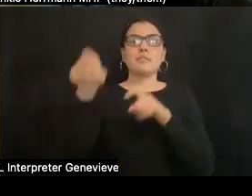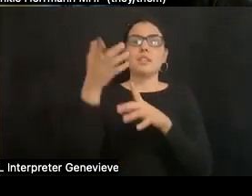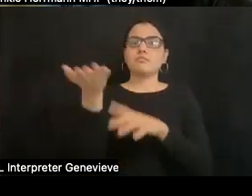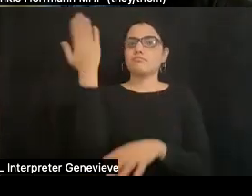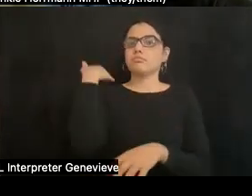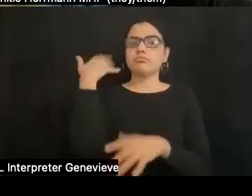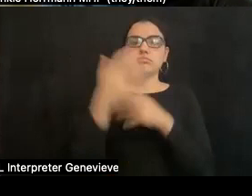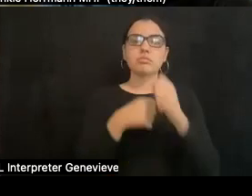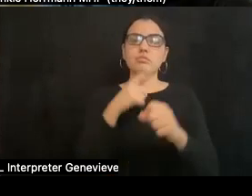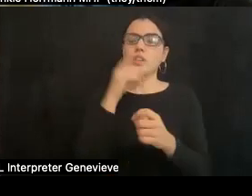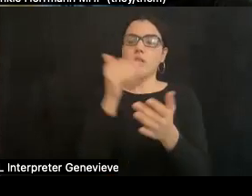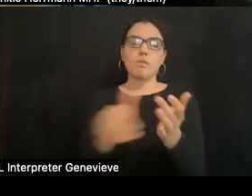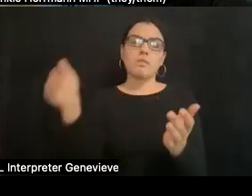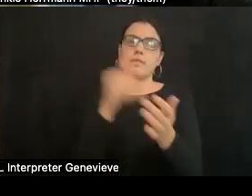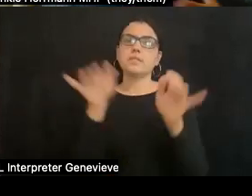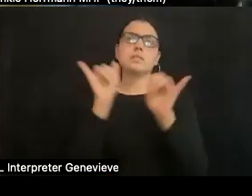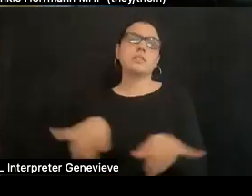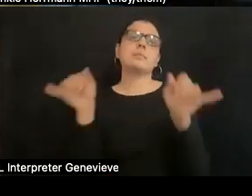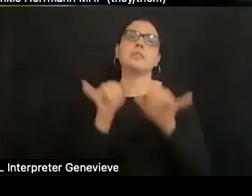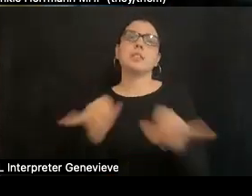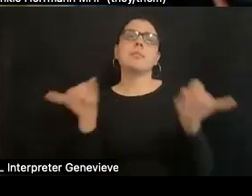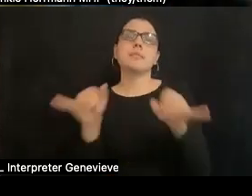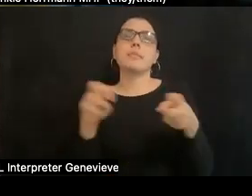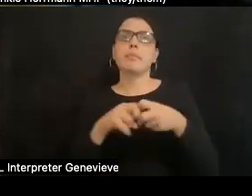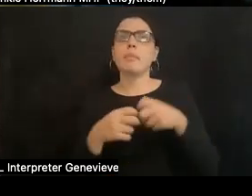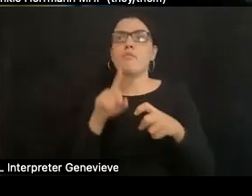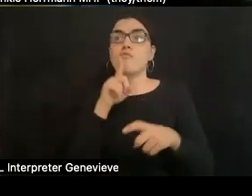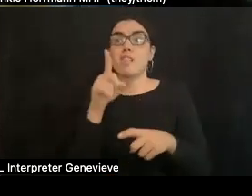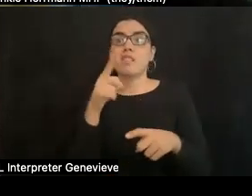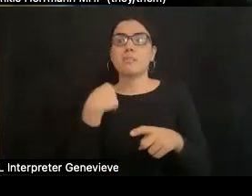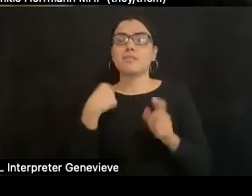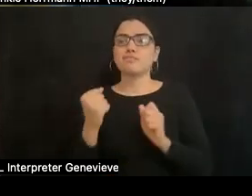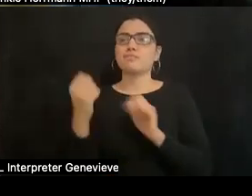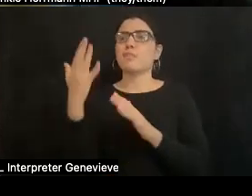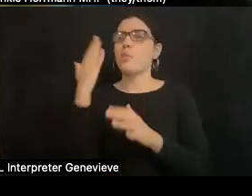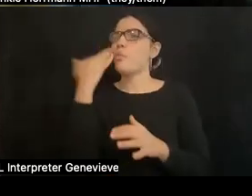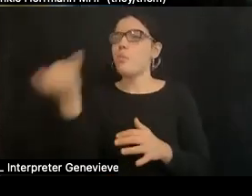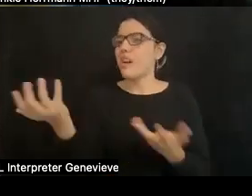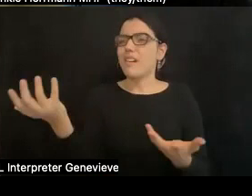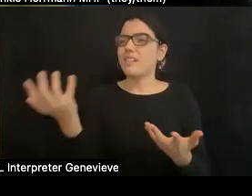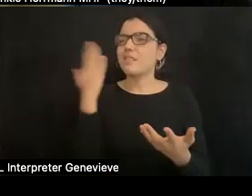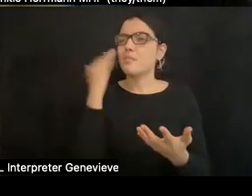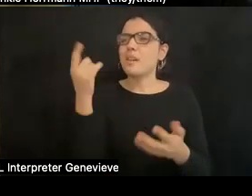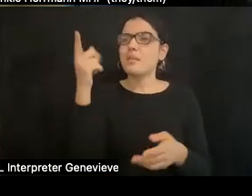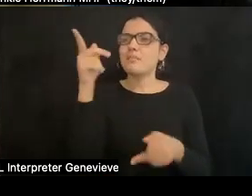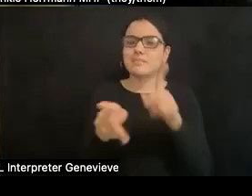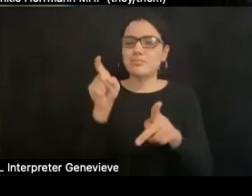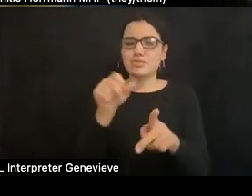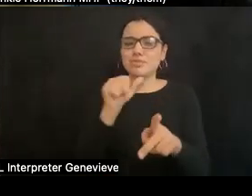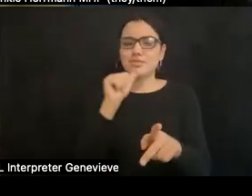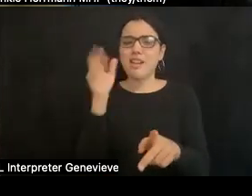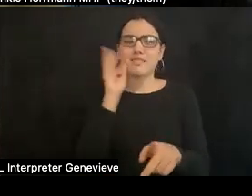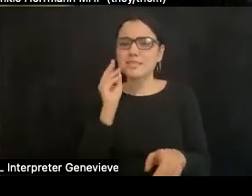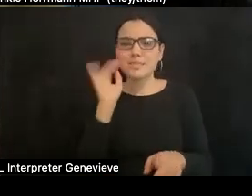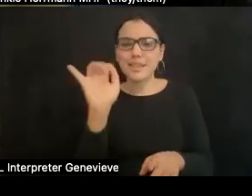the same issues over and over and over again. And kind of the way I think about things is, why is this happening? People shouldn't have to go through all this, particularly people who may be